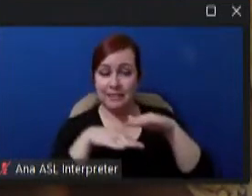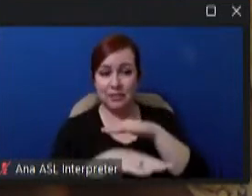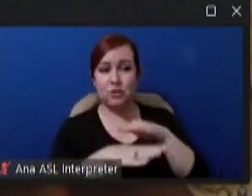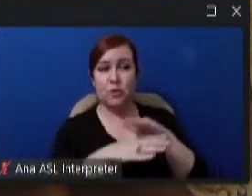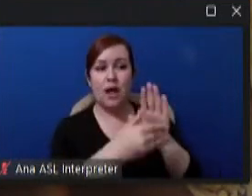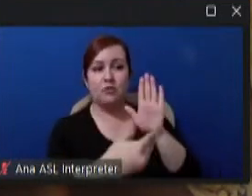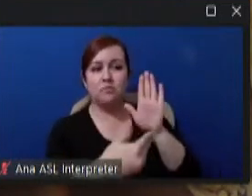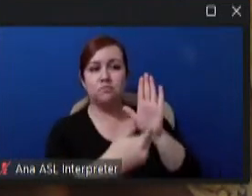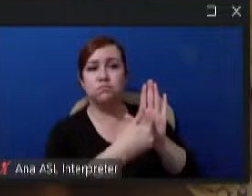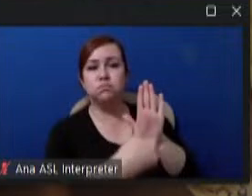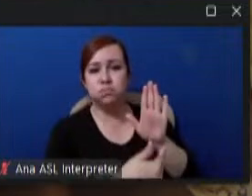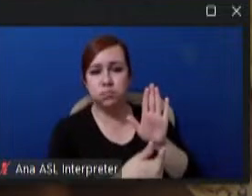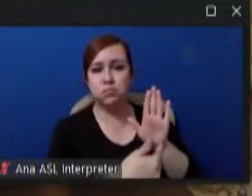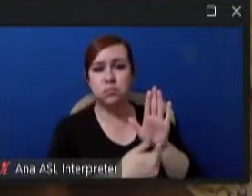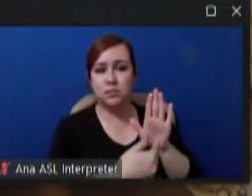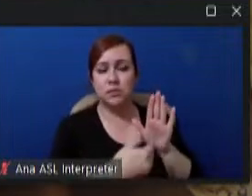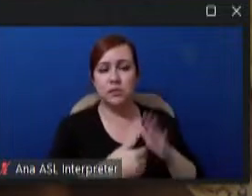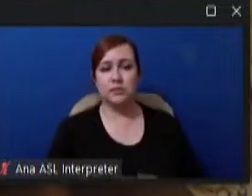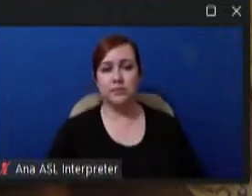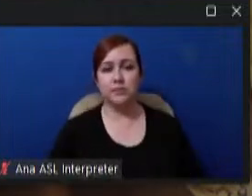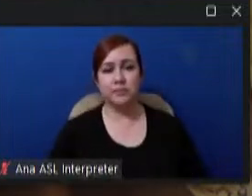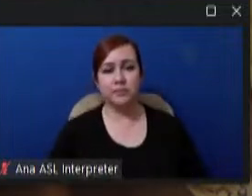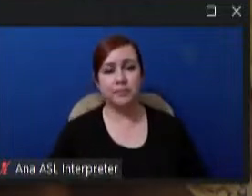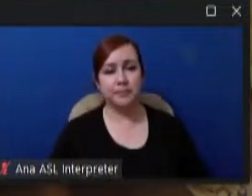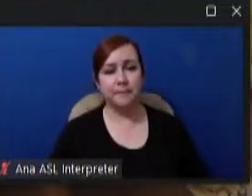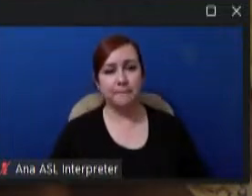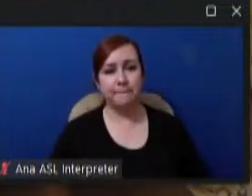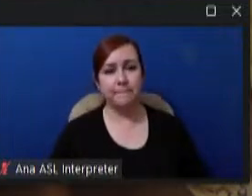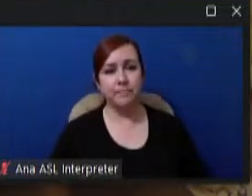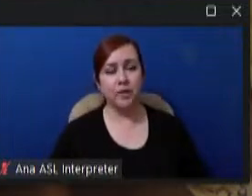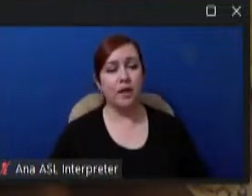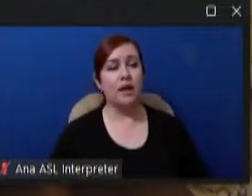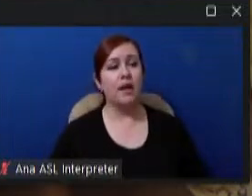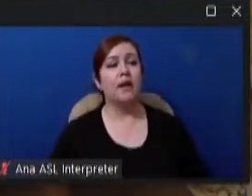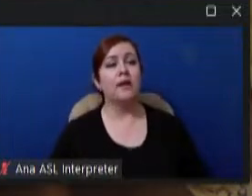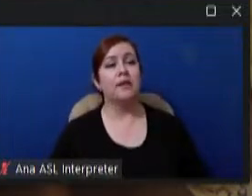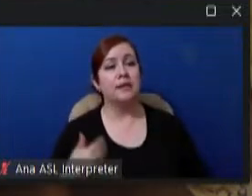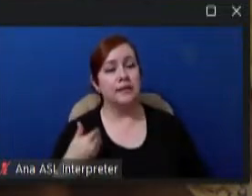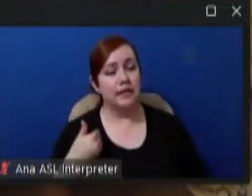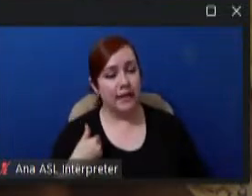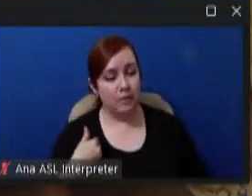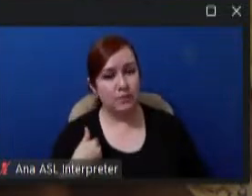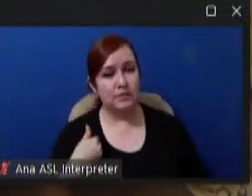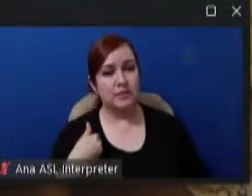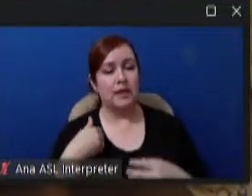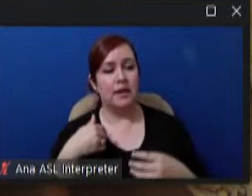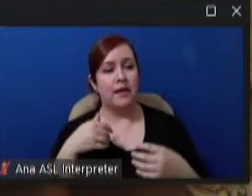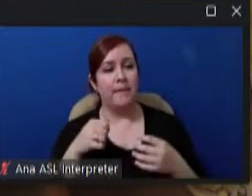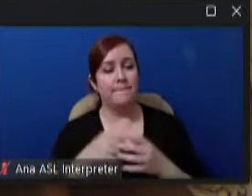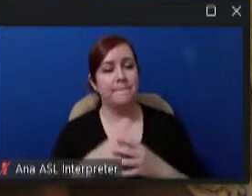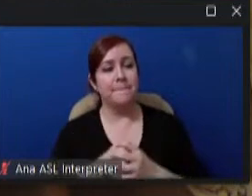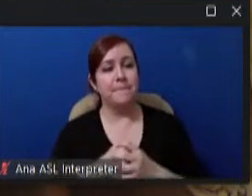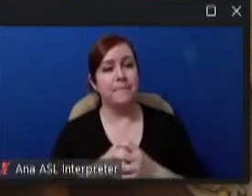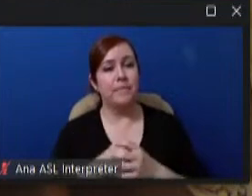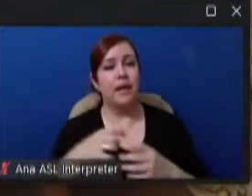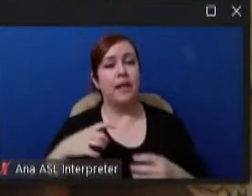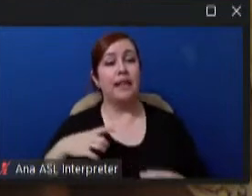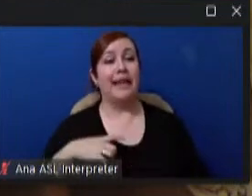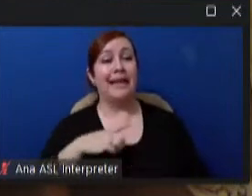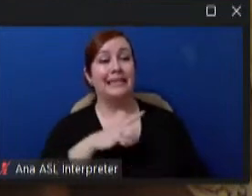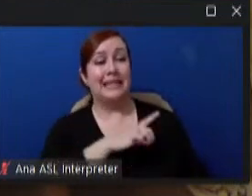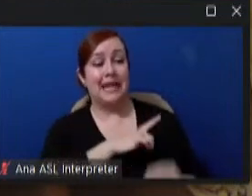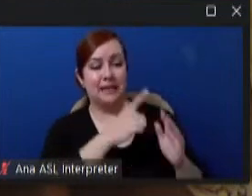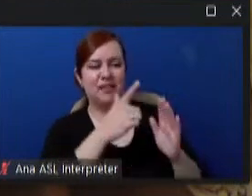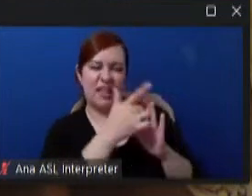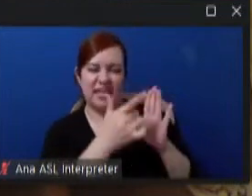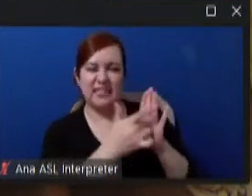to make reports about what happens to them. Significant progress has been made in